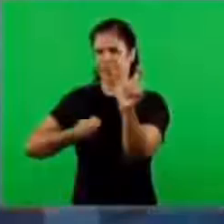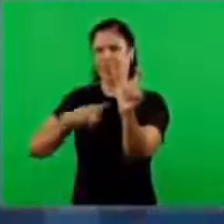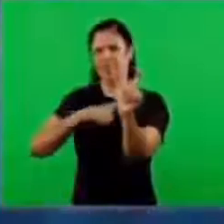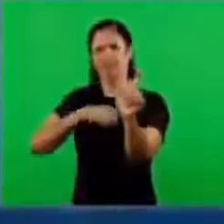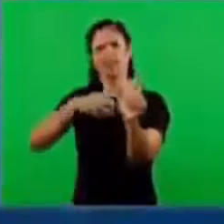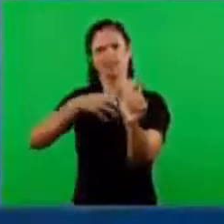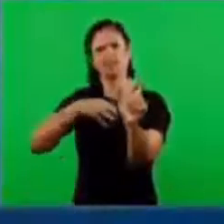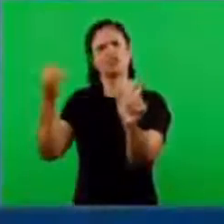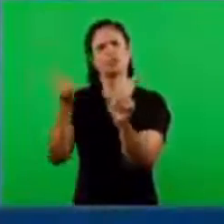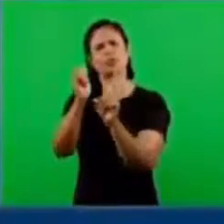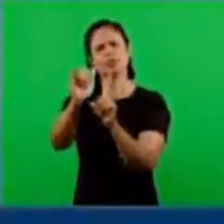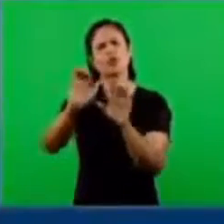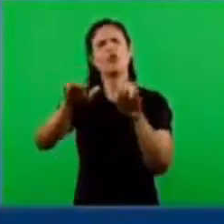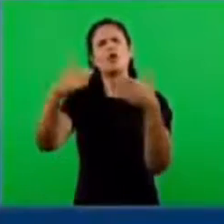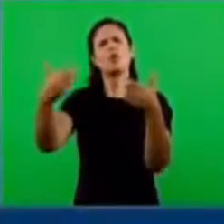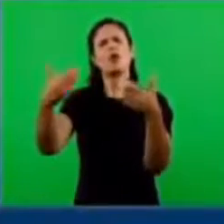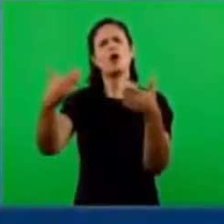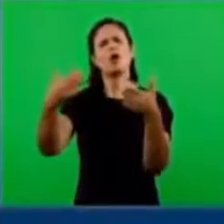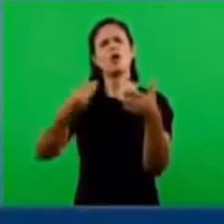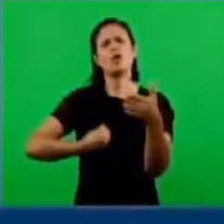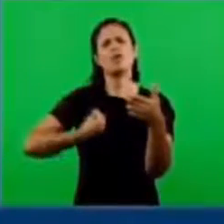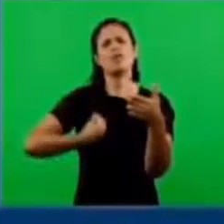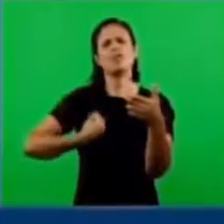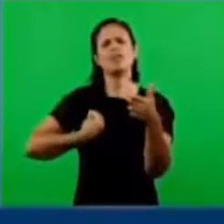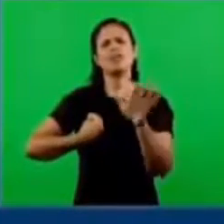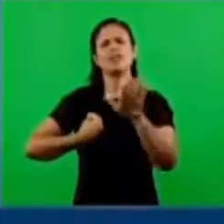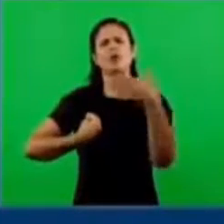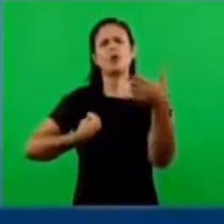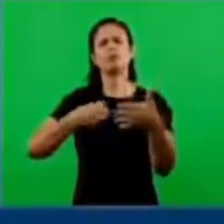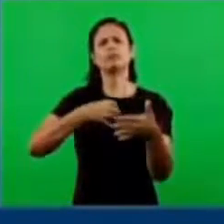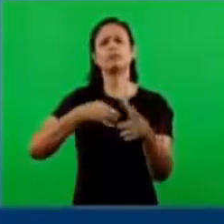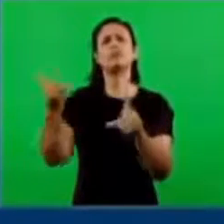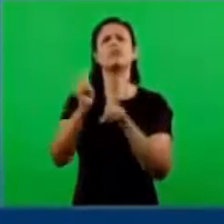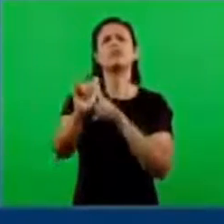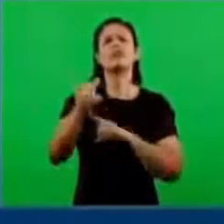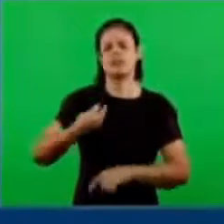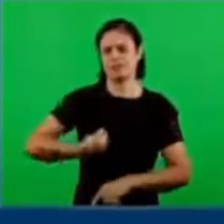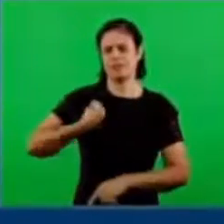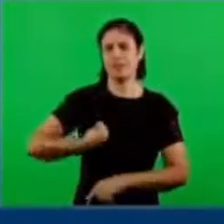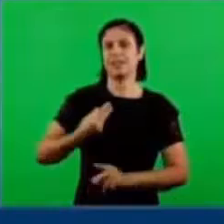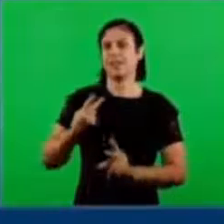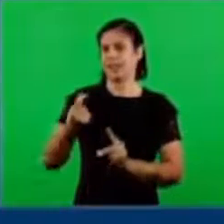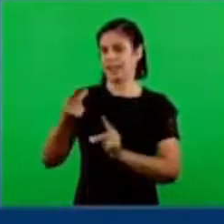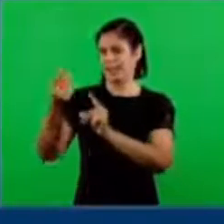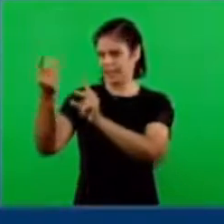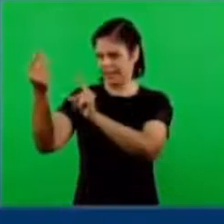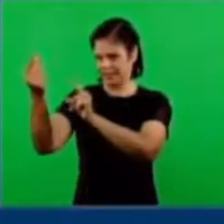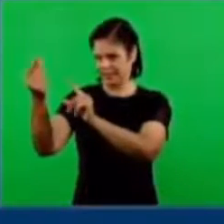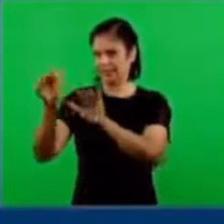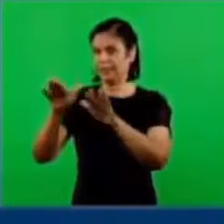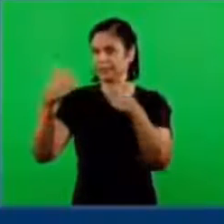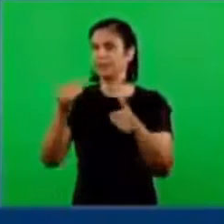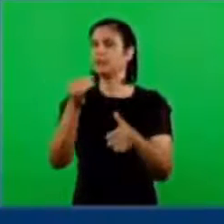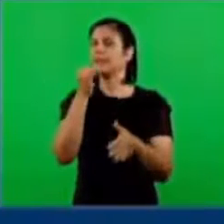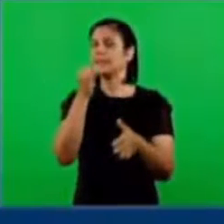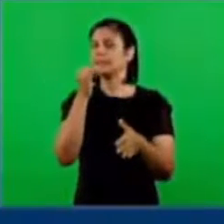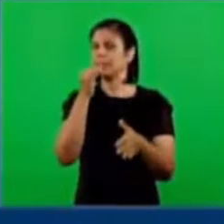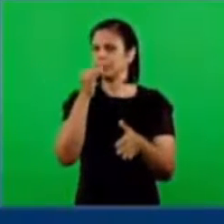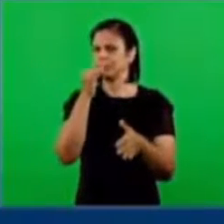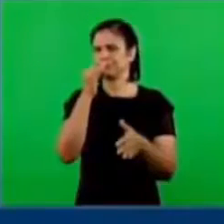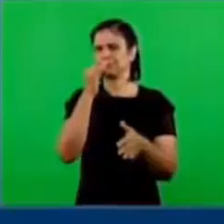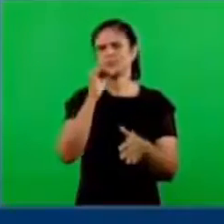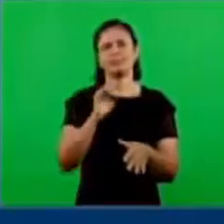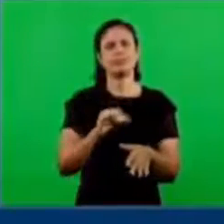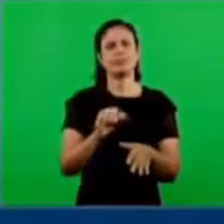prophetic meaning. What is the prophetic meaning of life? Eternal life. So now, relate the